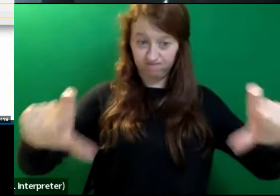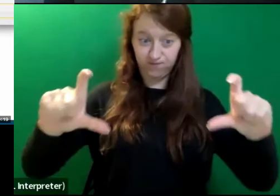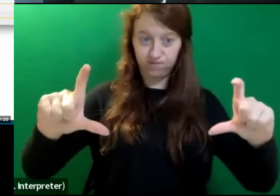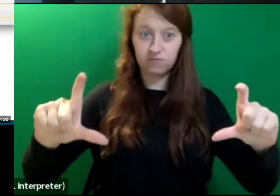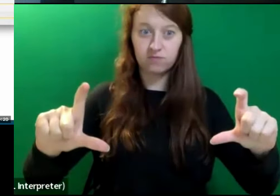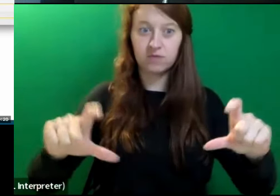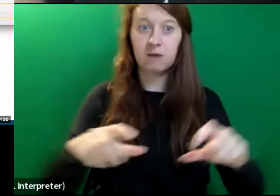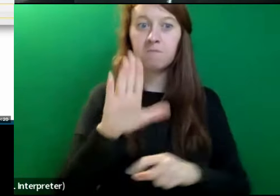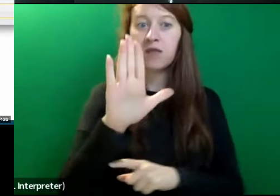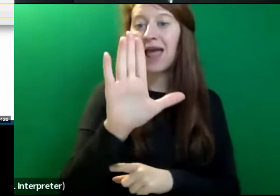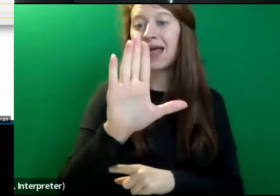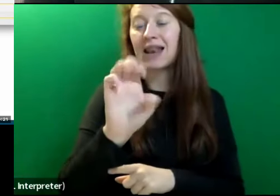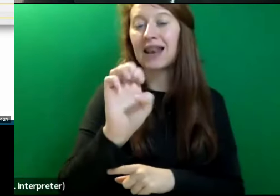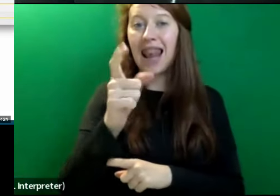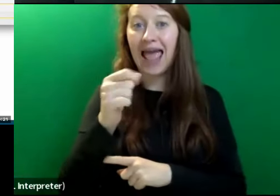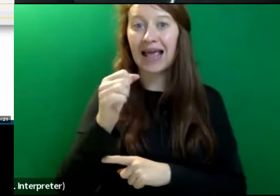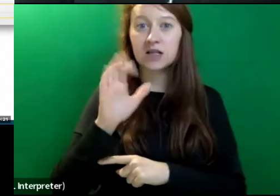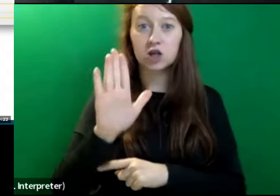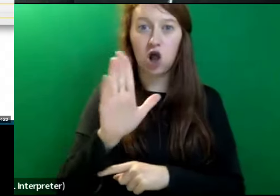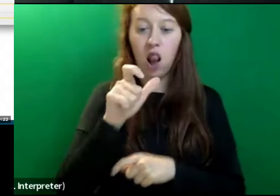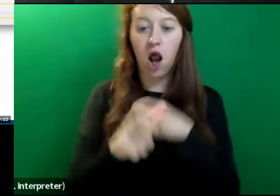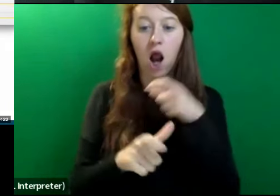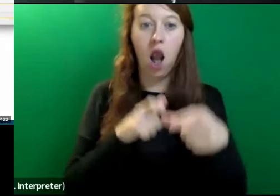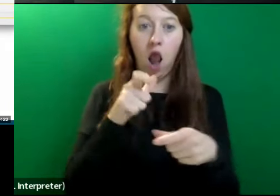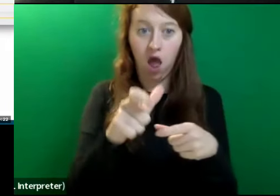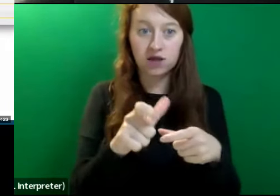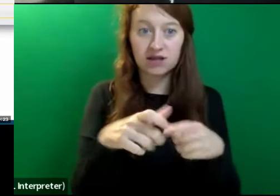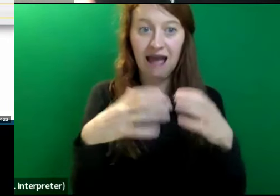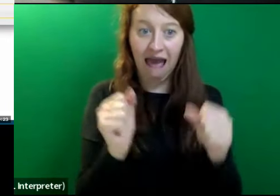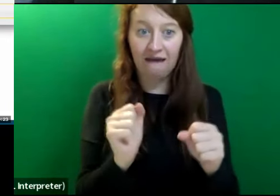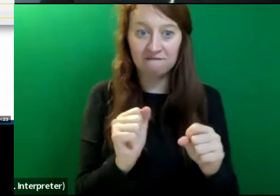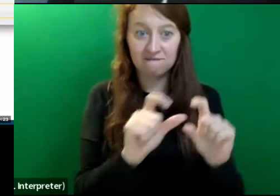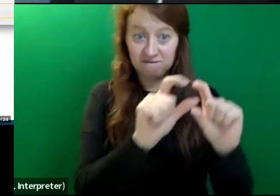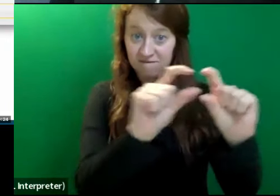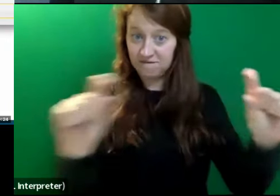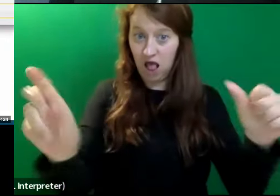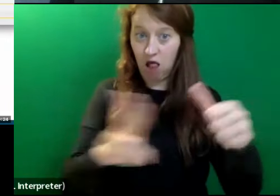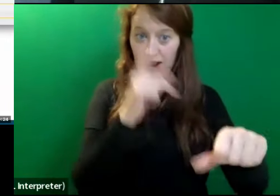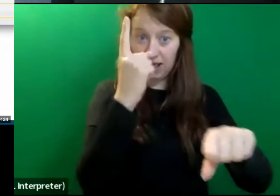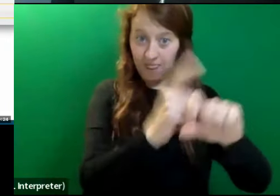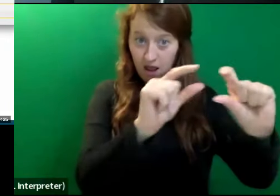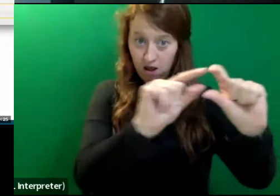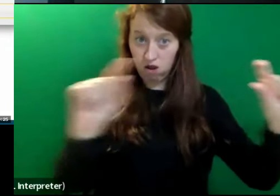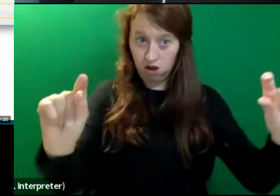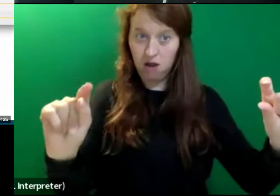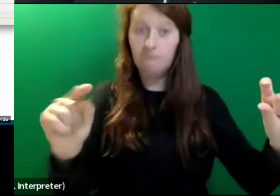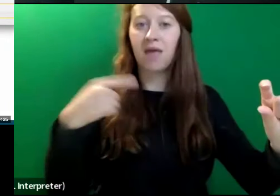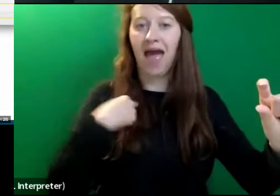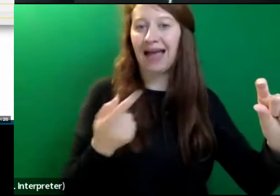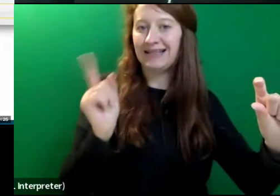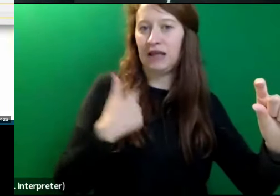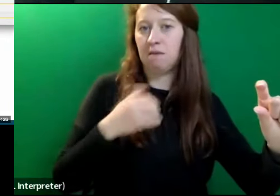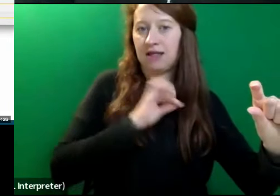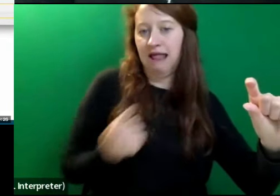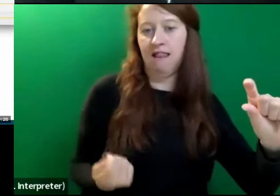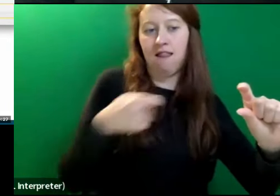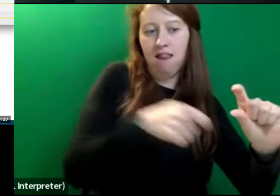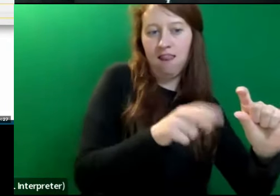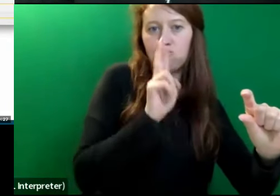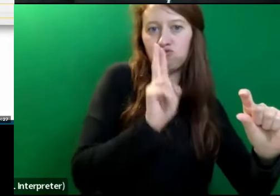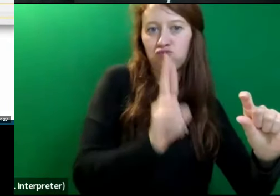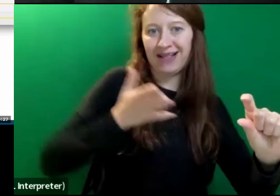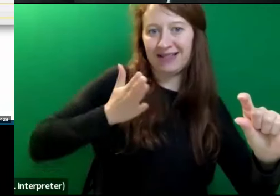tier, which was already there, and I added a right hand grammatical gloss tier and a left hand grammatical gloss tier, and I tagged